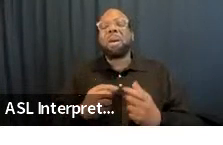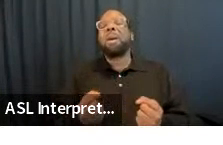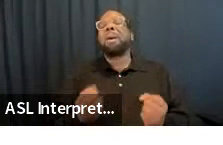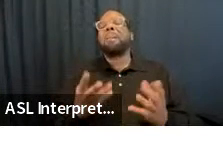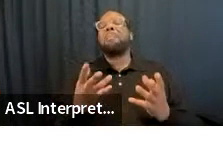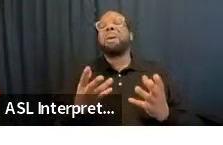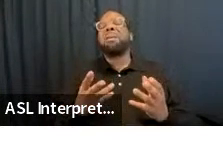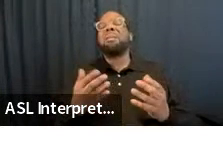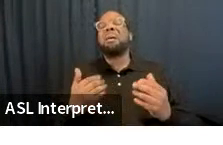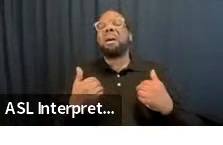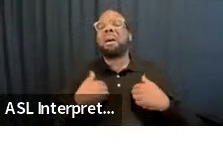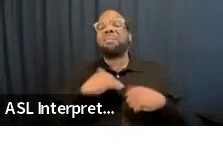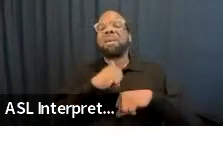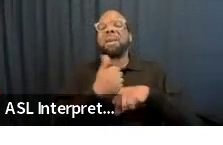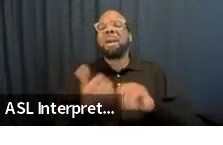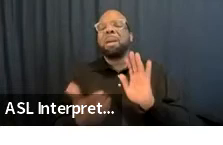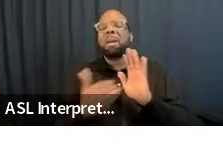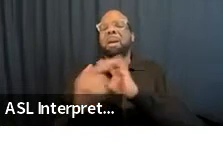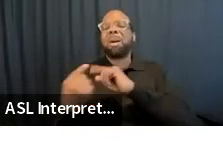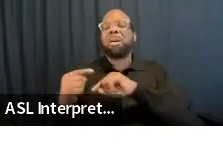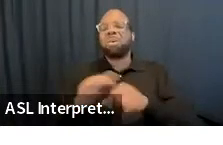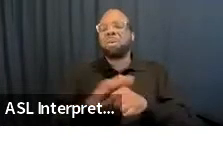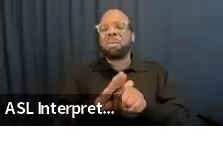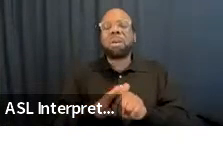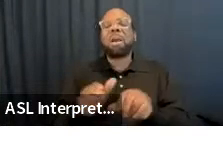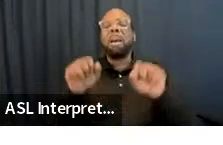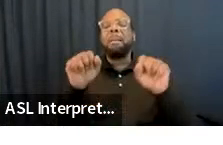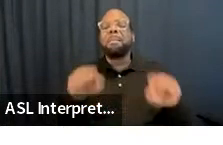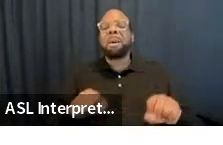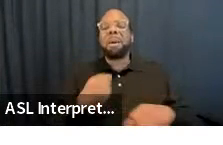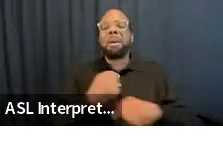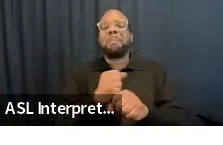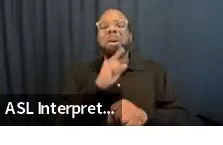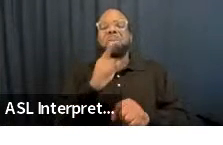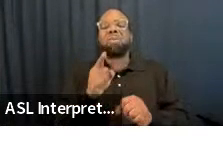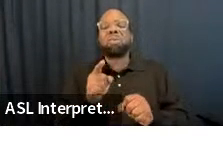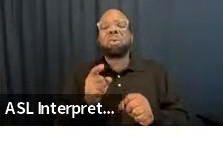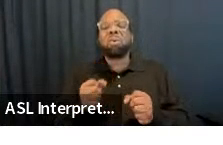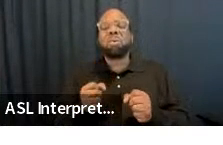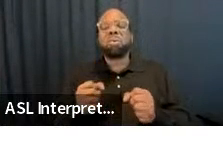pandemic, others have not. And so our ability to ensure that our streets can be